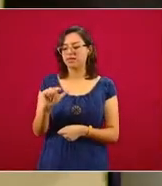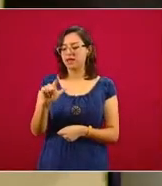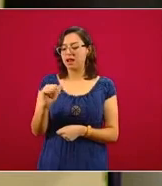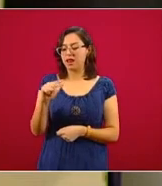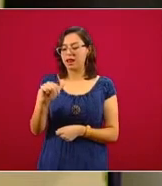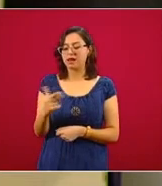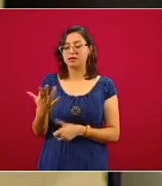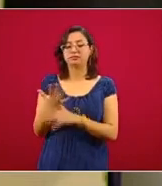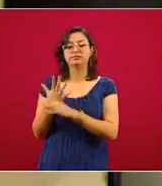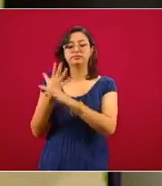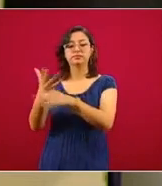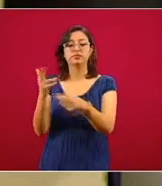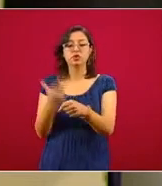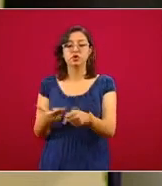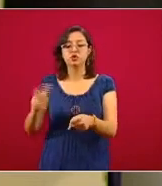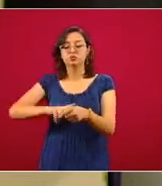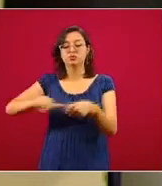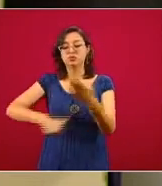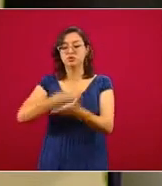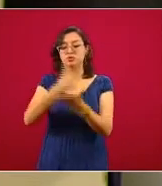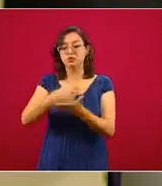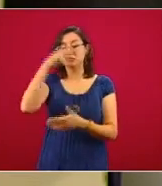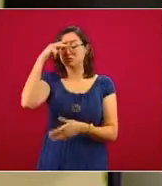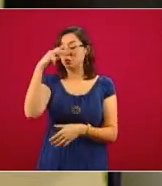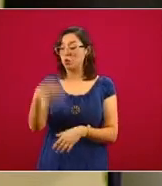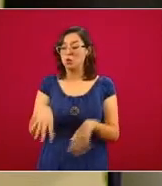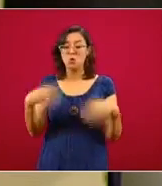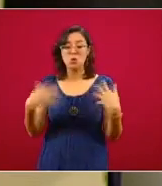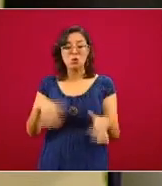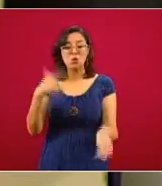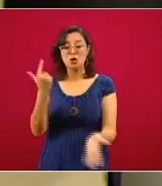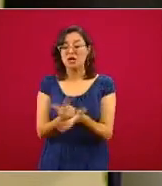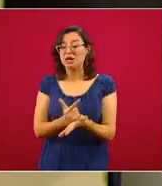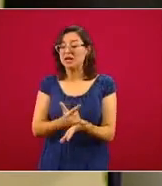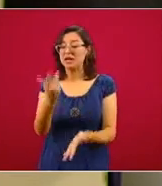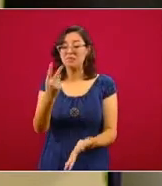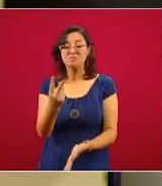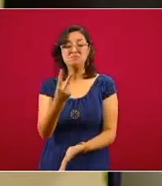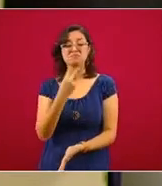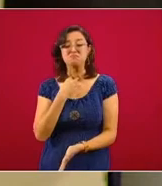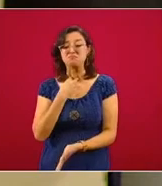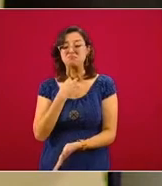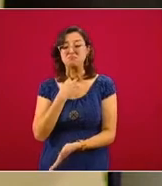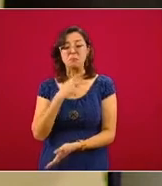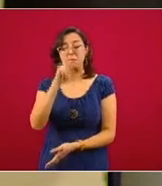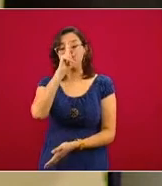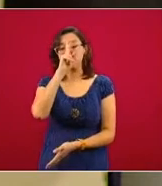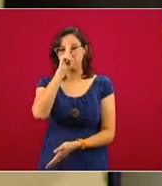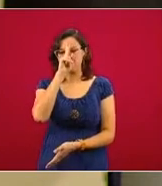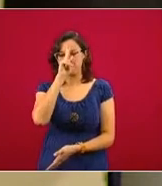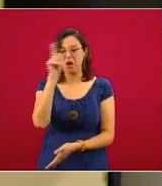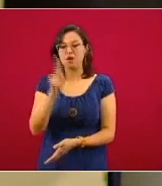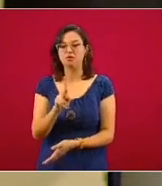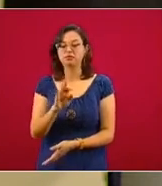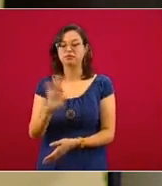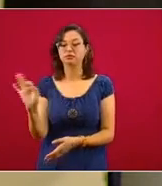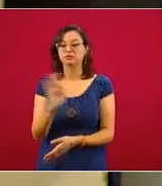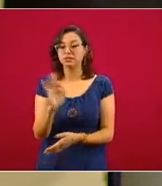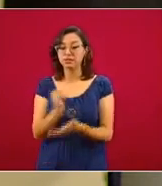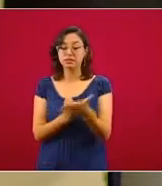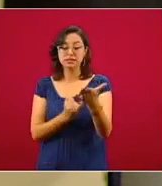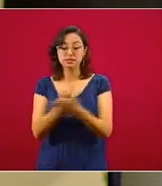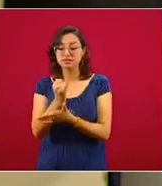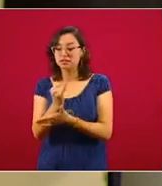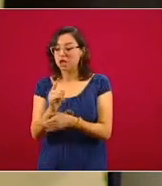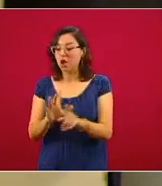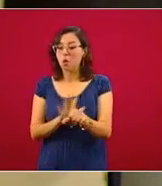pointed to Mexico City being in a critical situation because it's getting to the point where they're going